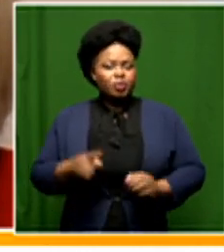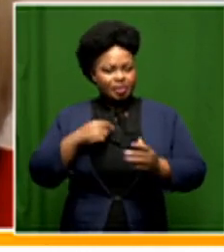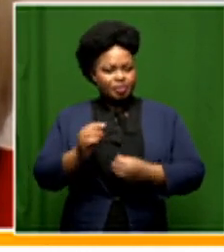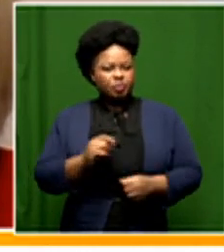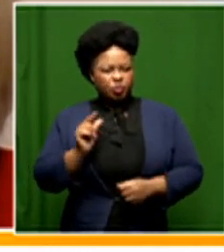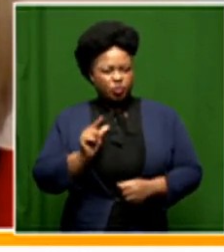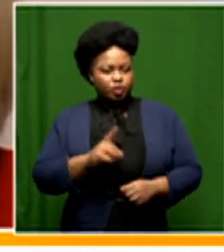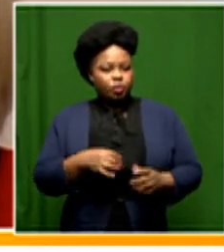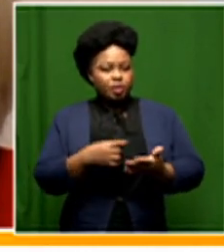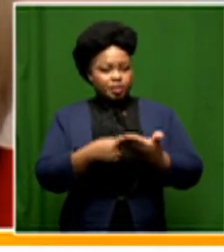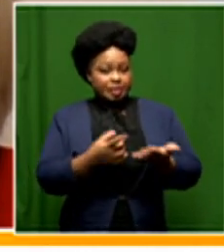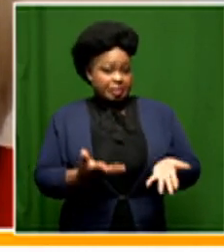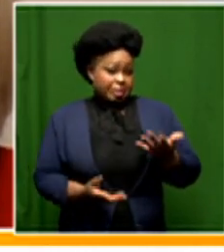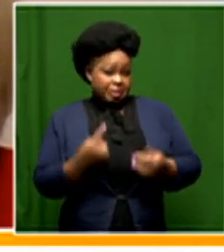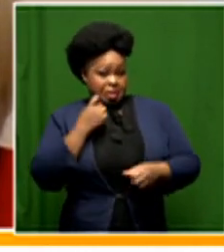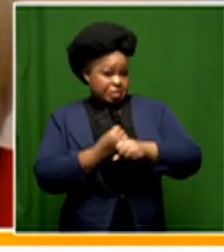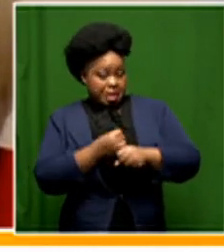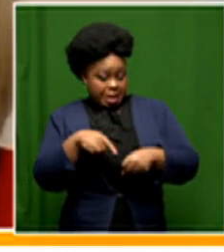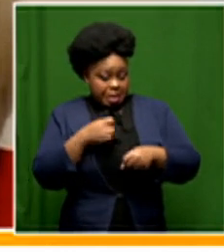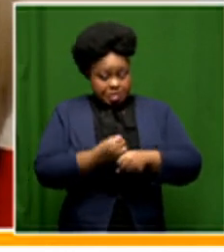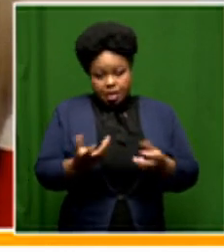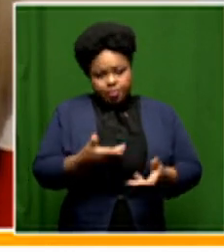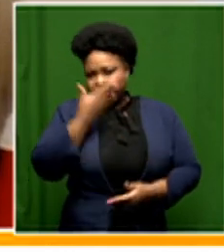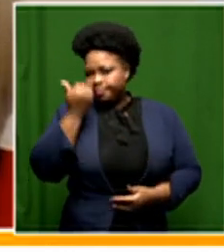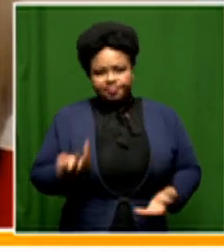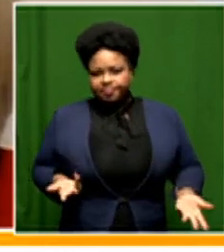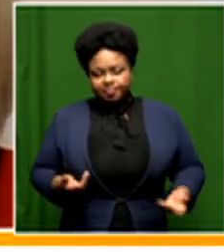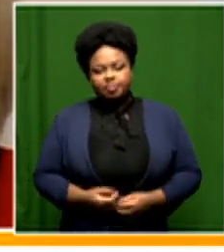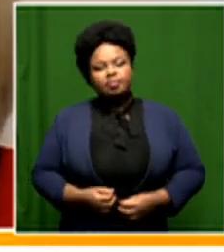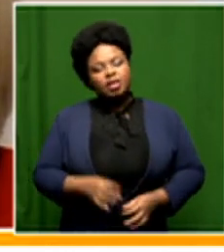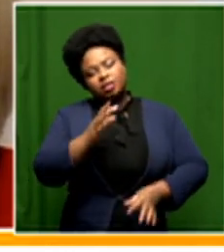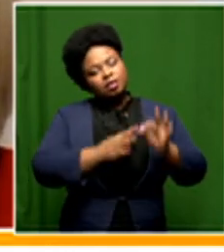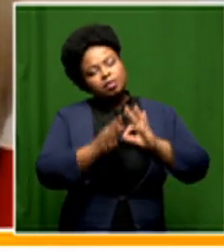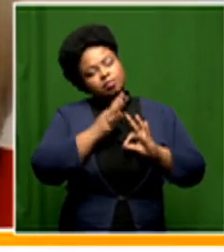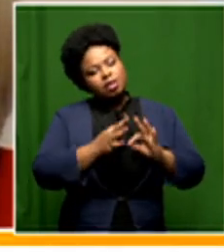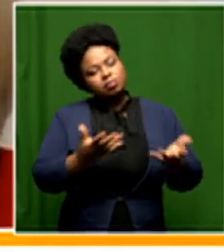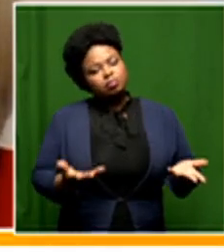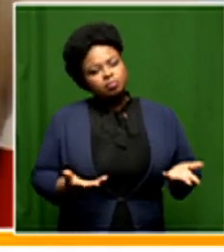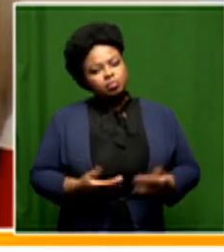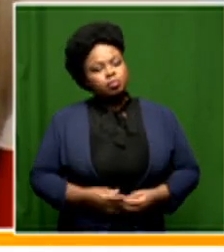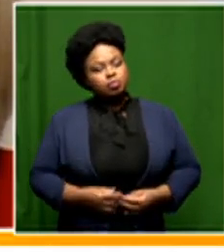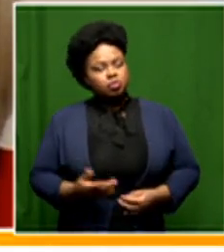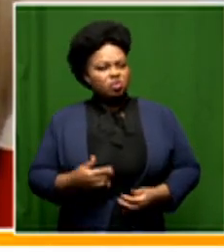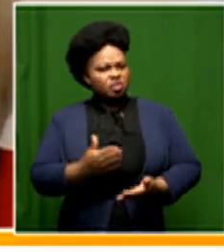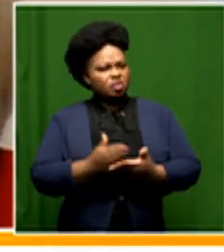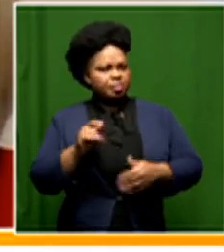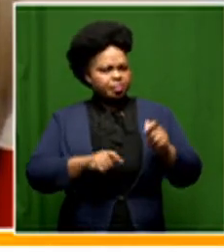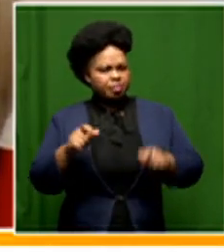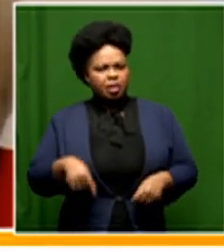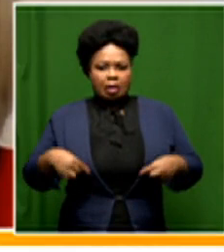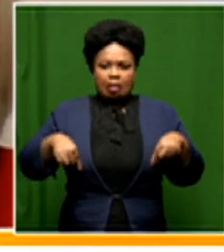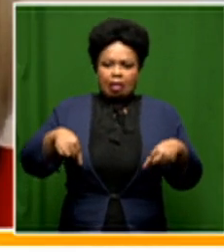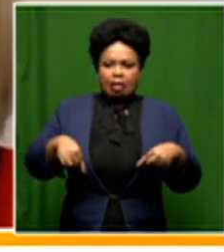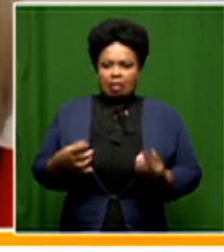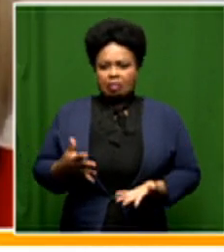that in a short while, maybe this year, maybe next year, who knows anymore. But I mean, talk to us about why it is that certain people are nervous